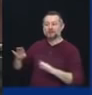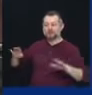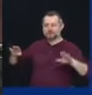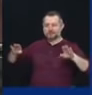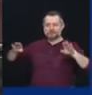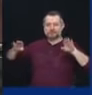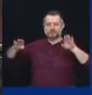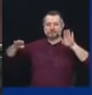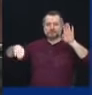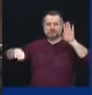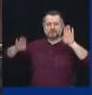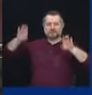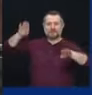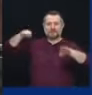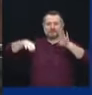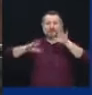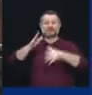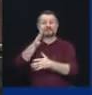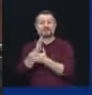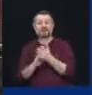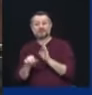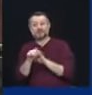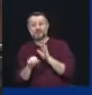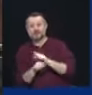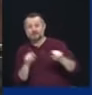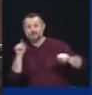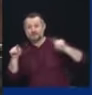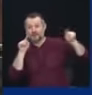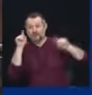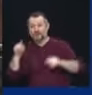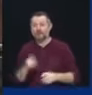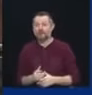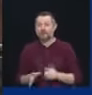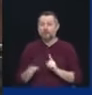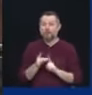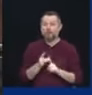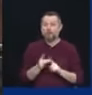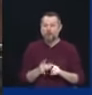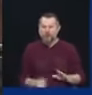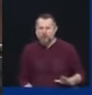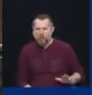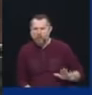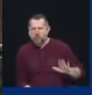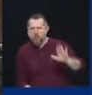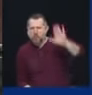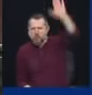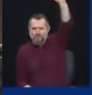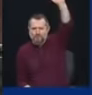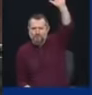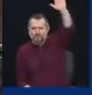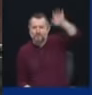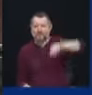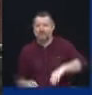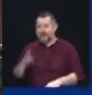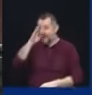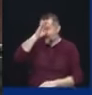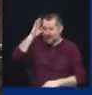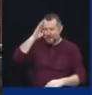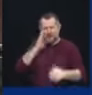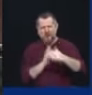country where the infection rate is taking off again, and the hospitalization rate is taking off